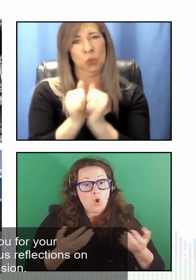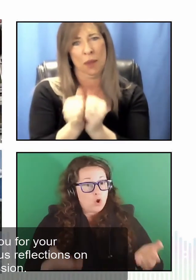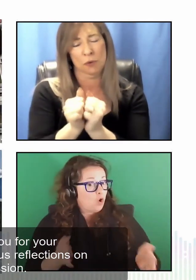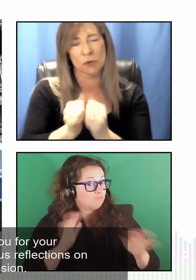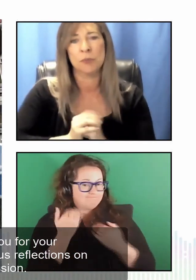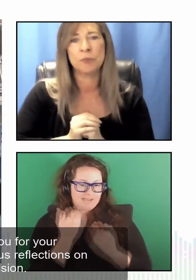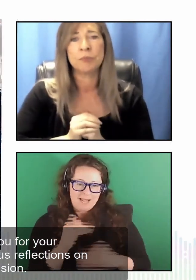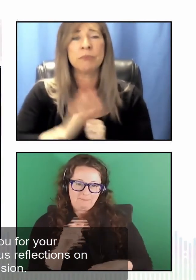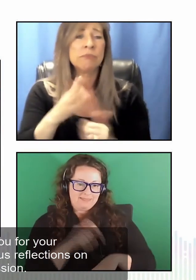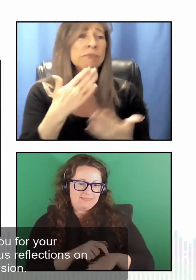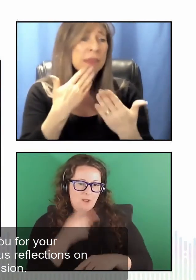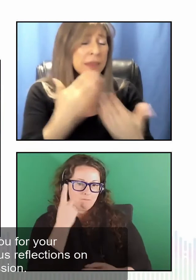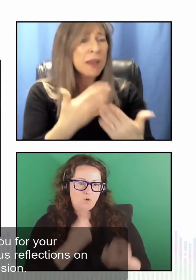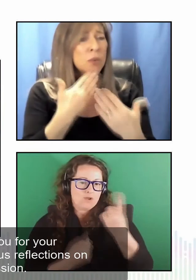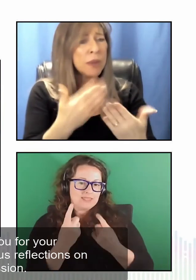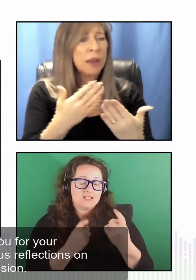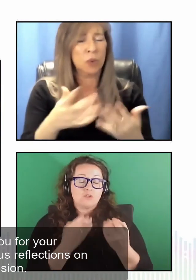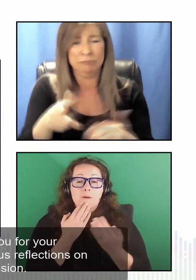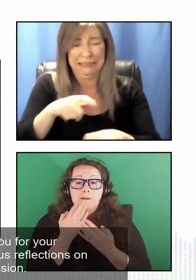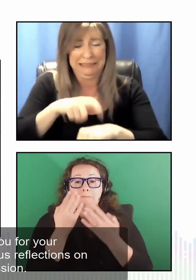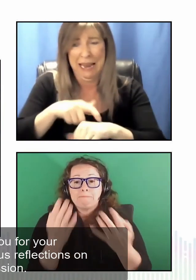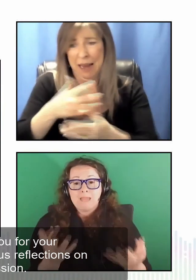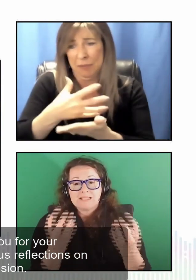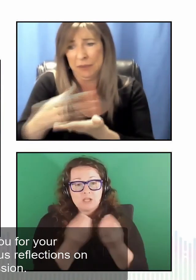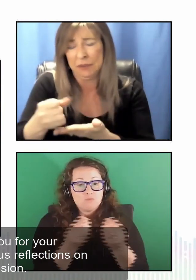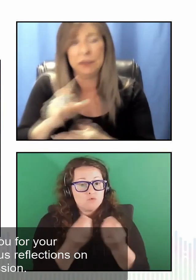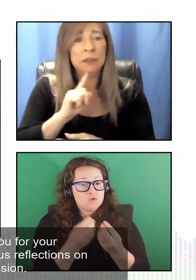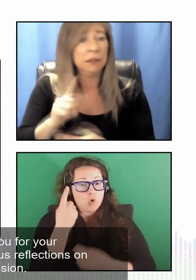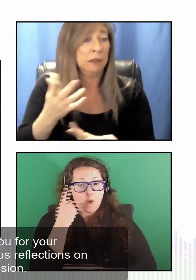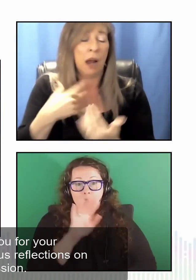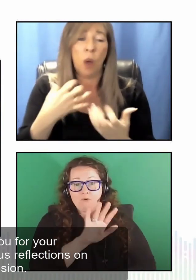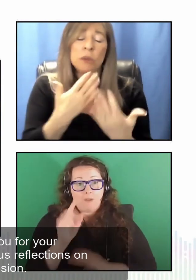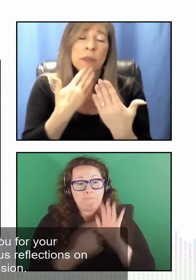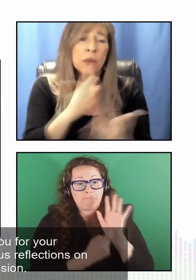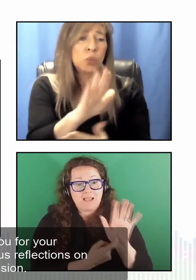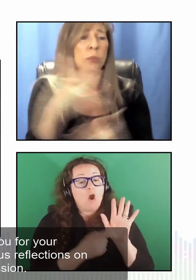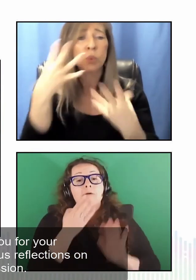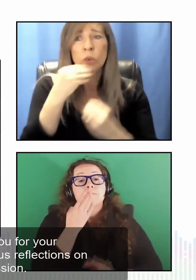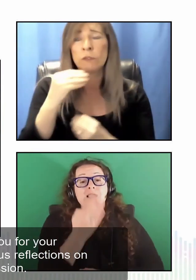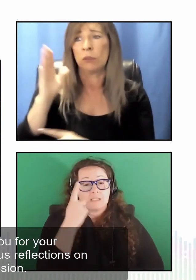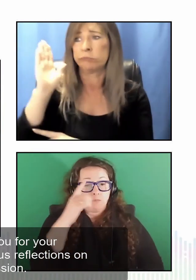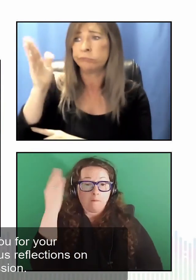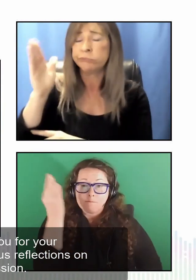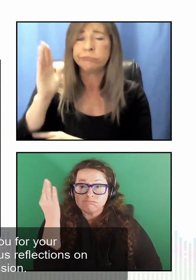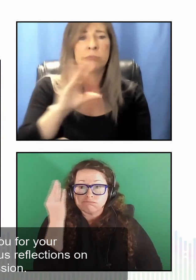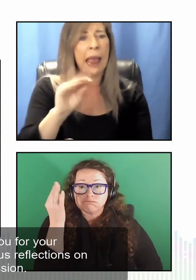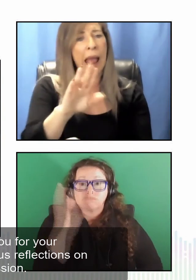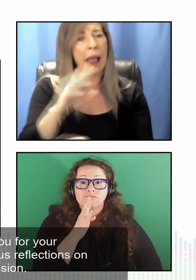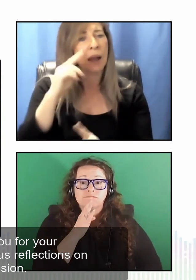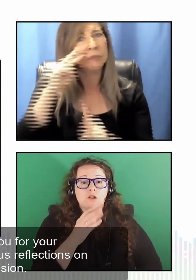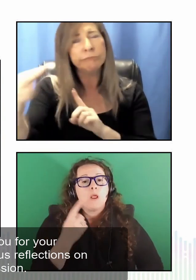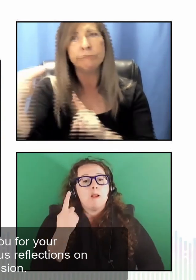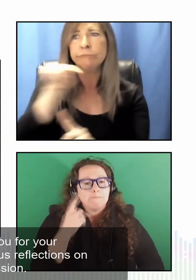I'd like to thank you for your wonderful presentation and your very generous reflections on a wide range of topics as